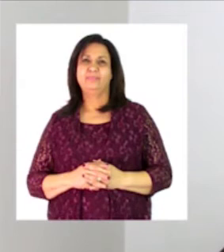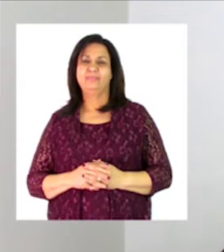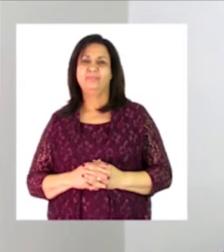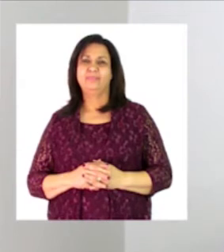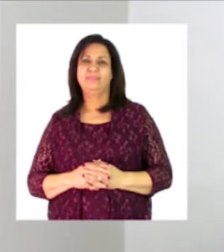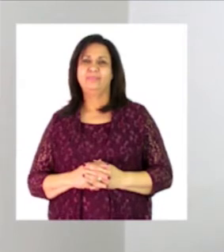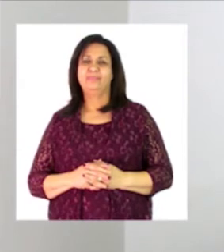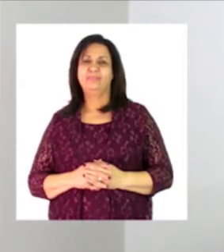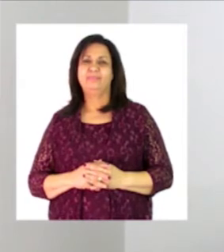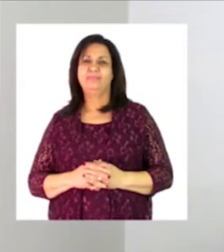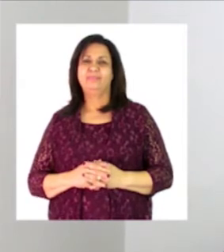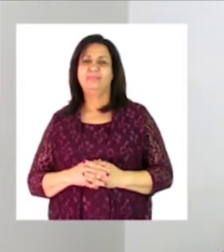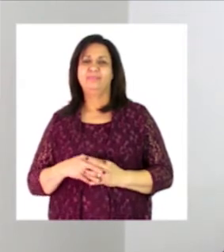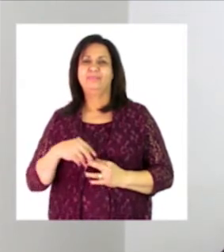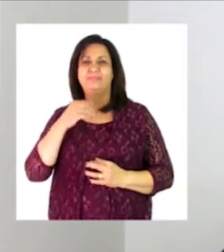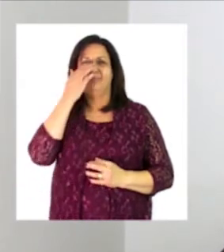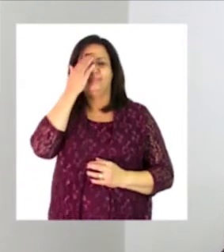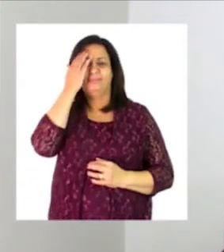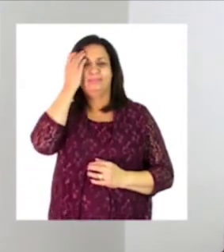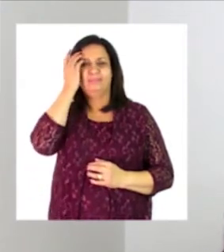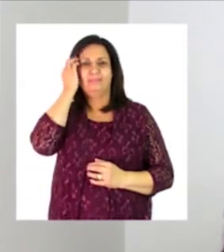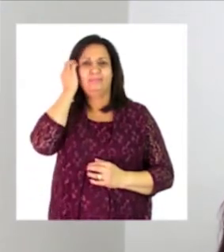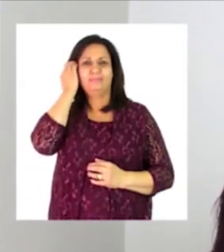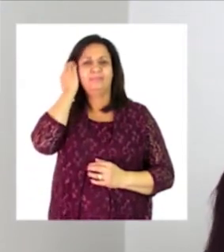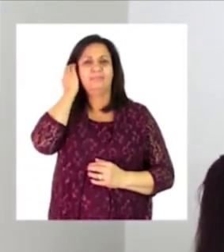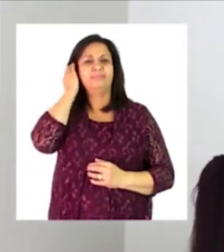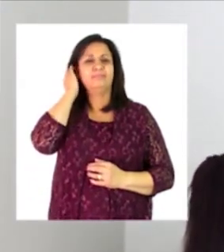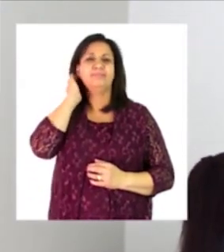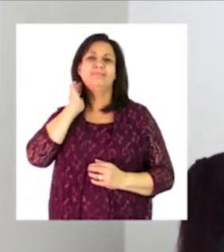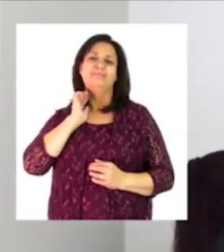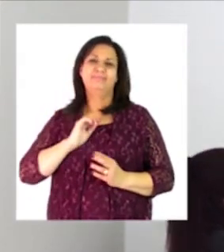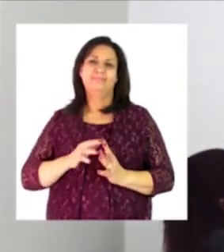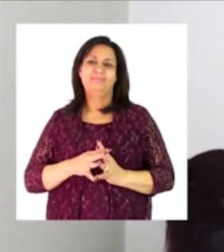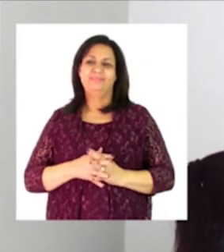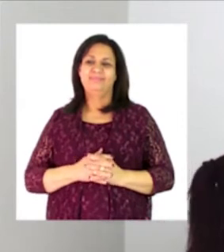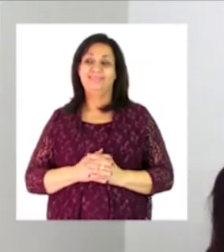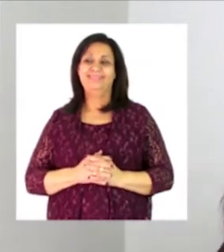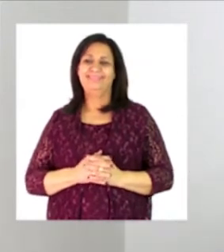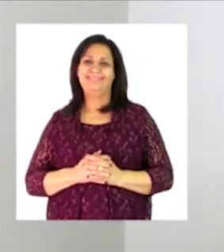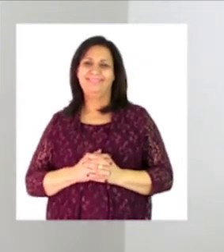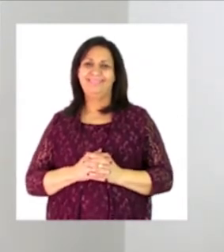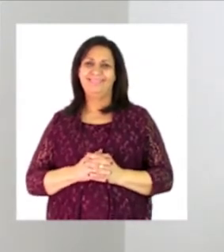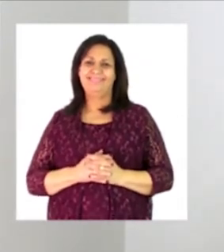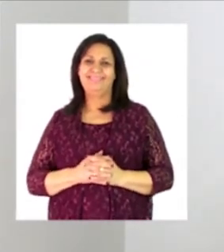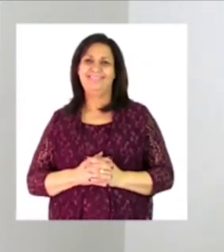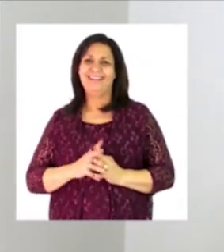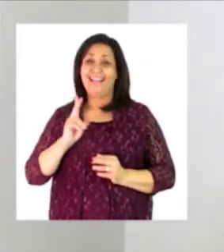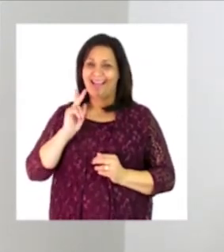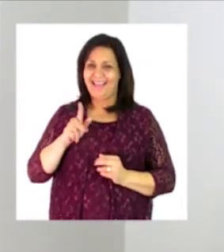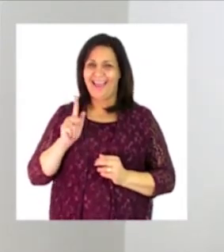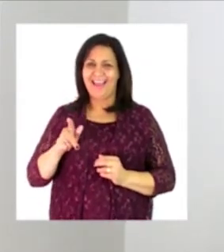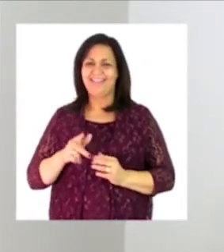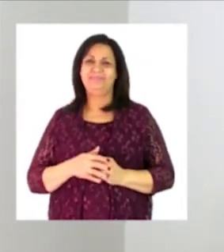and round and curly, and we close the gap. Let's do it once more. We